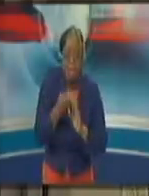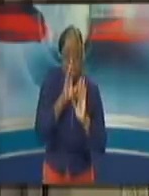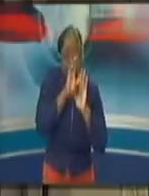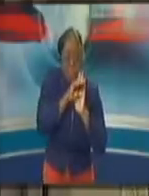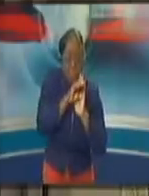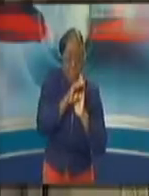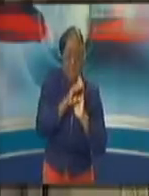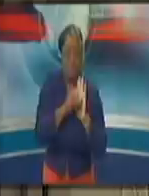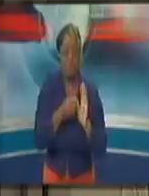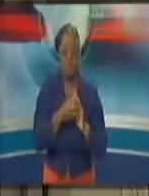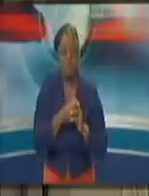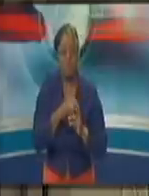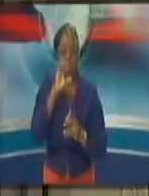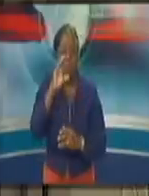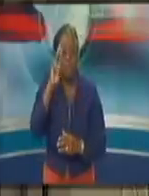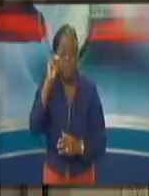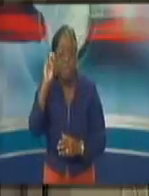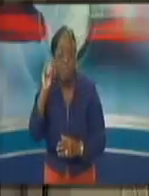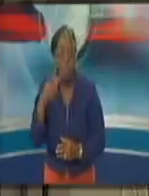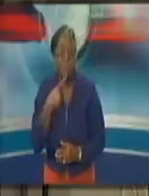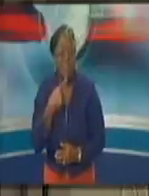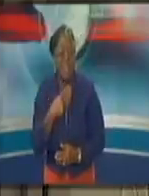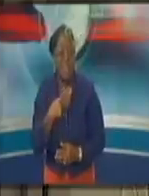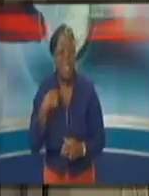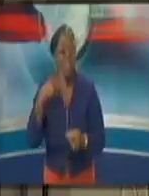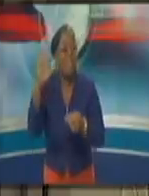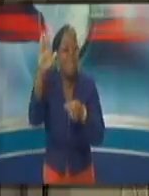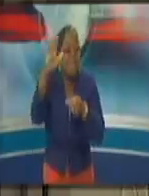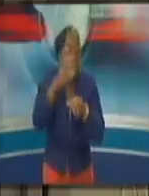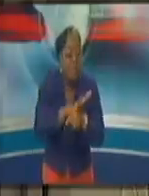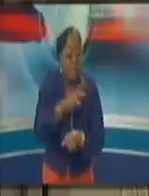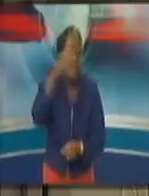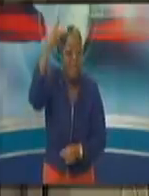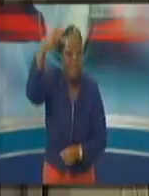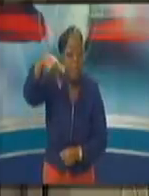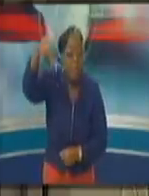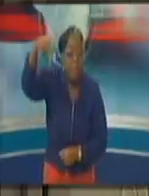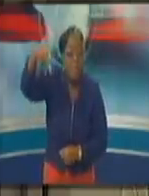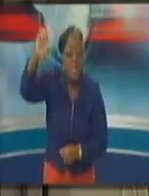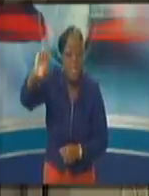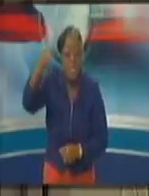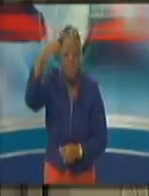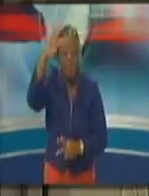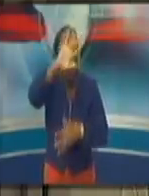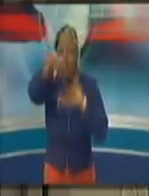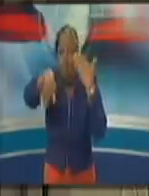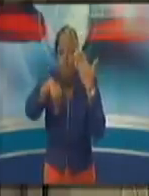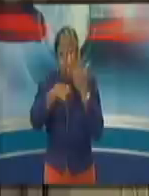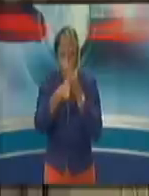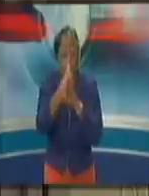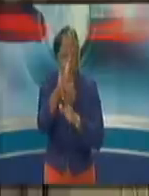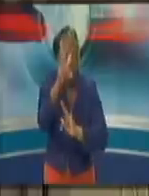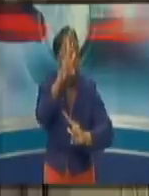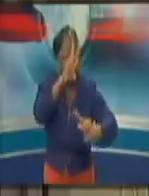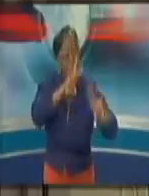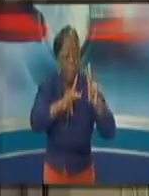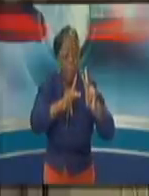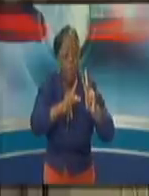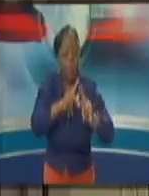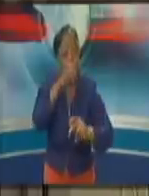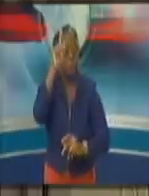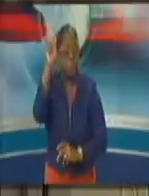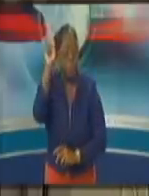CMO has described, they are stratified and they are getting the appropriate PPE in